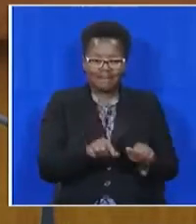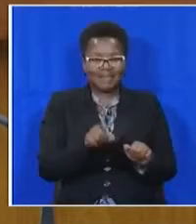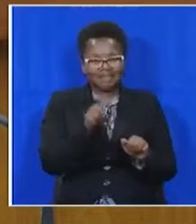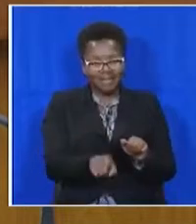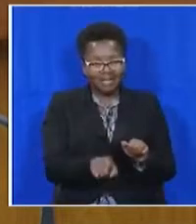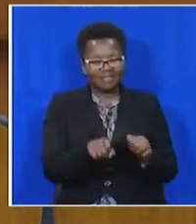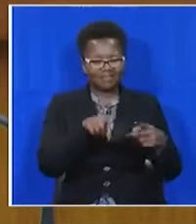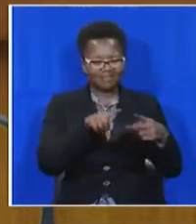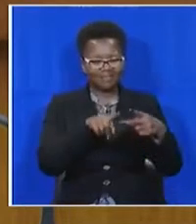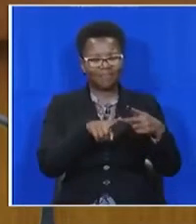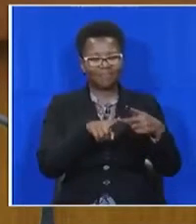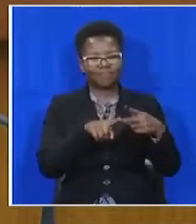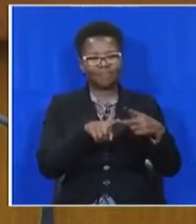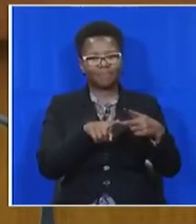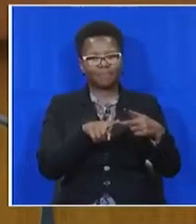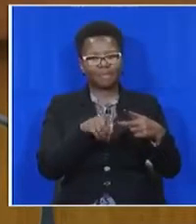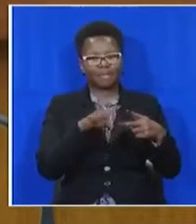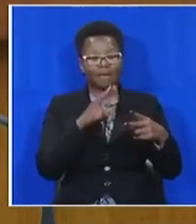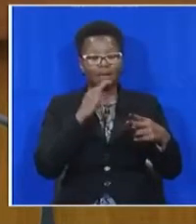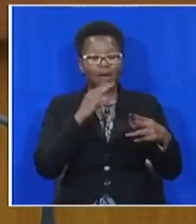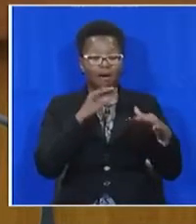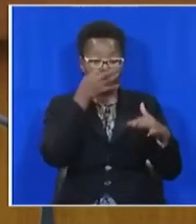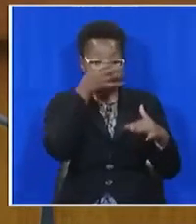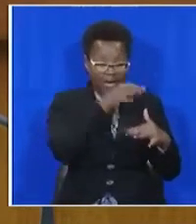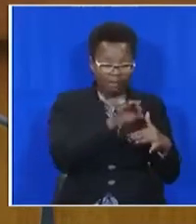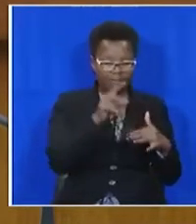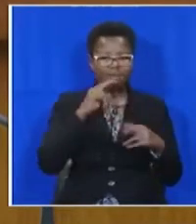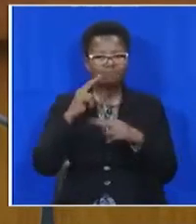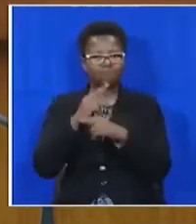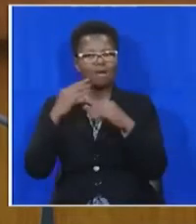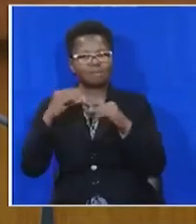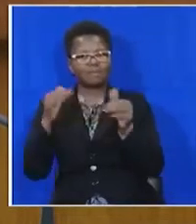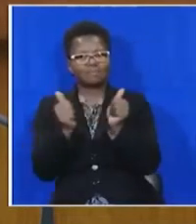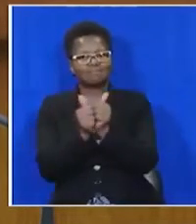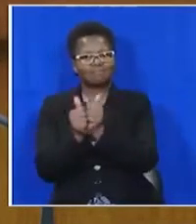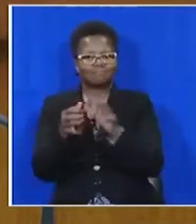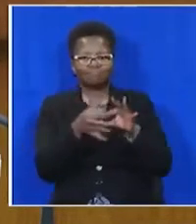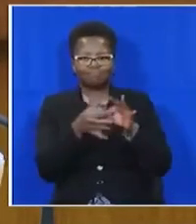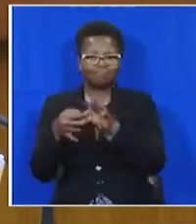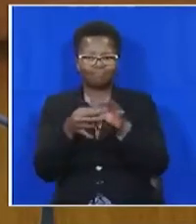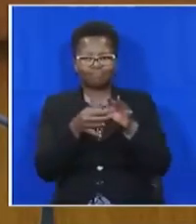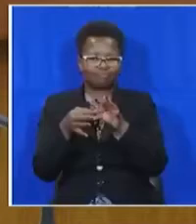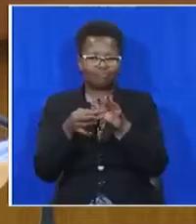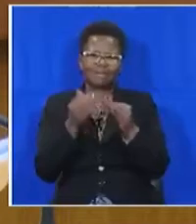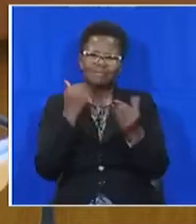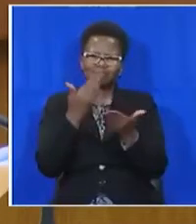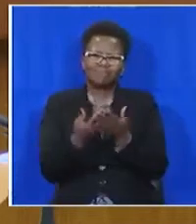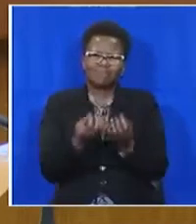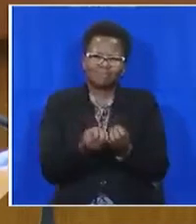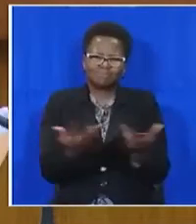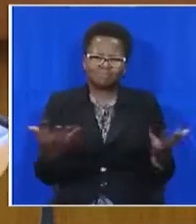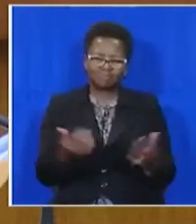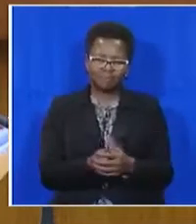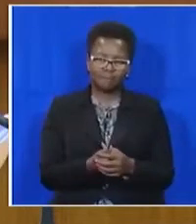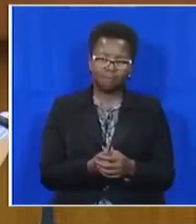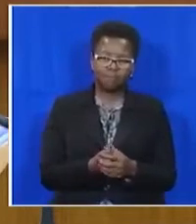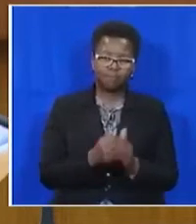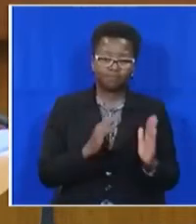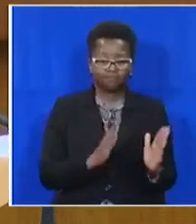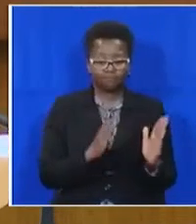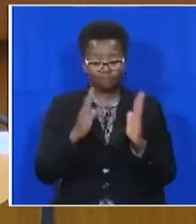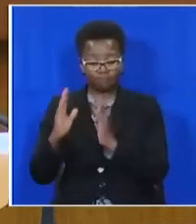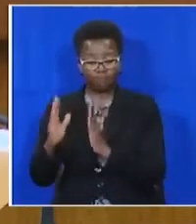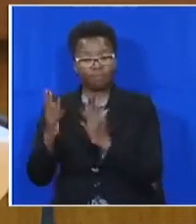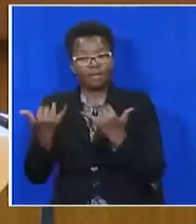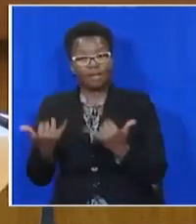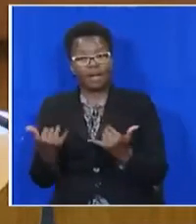leveraging public-private partnerships, among a whole range of propositions outlined. We now look at the